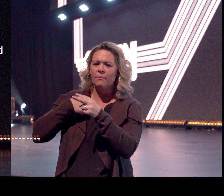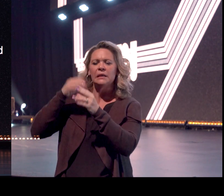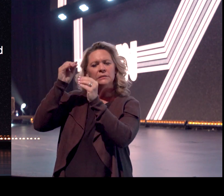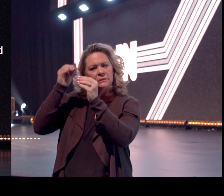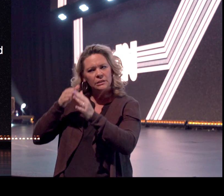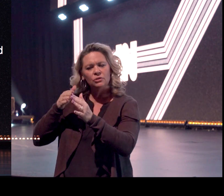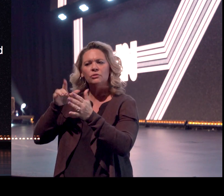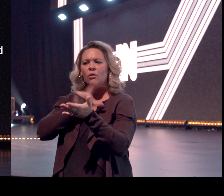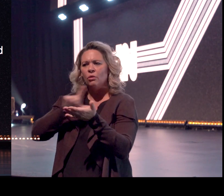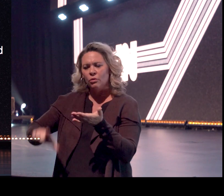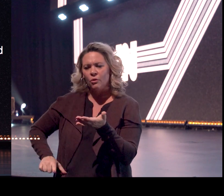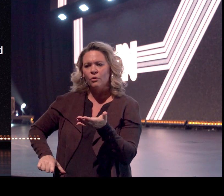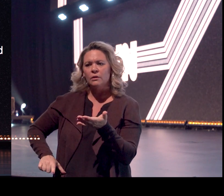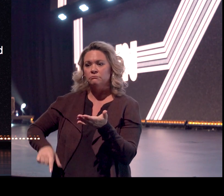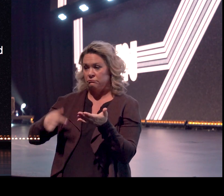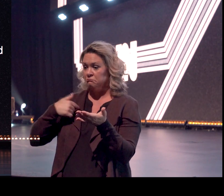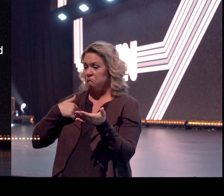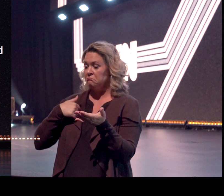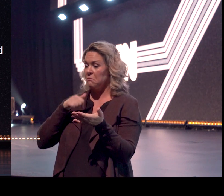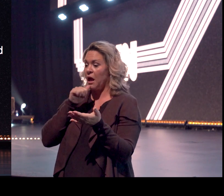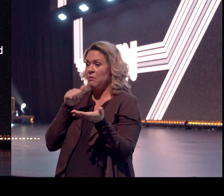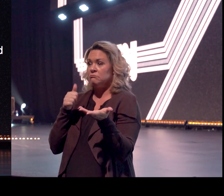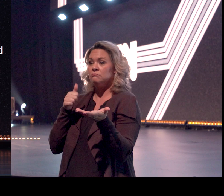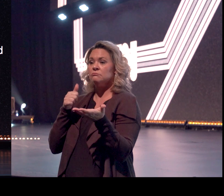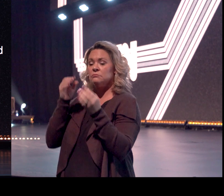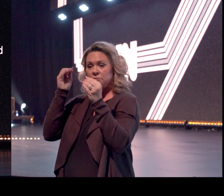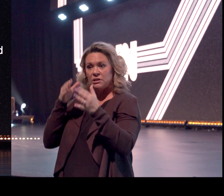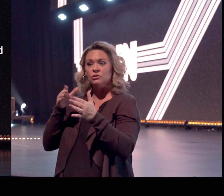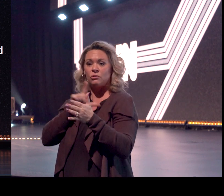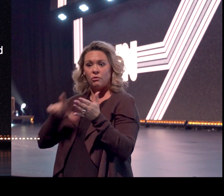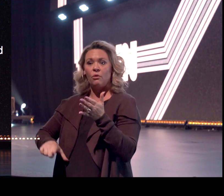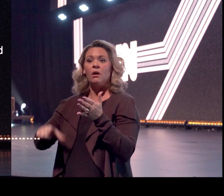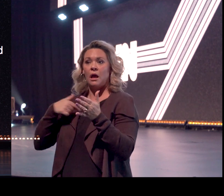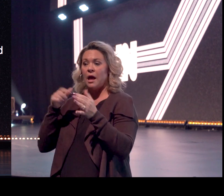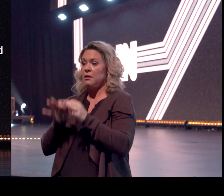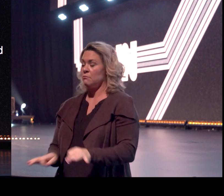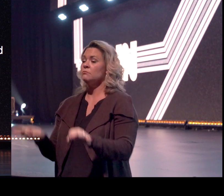me teacher and Lord, and rightfully so, because I am. In other